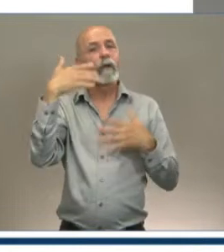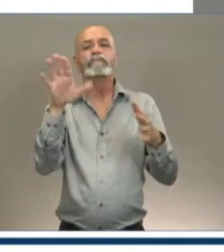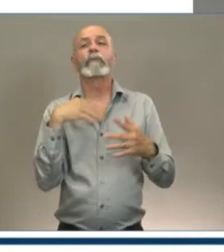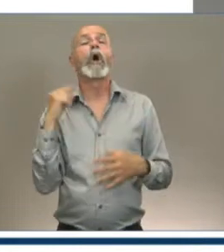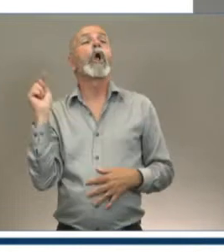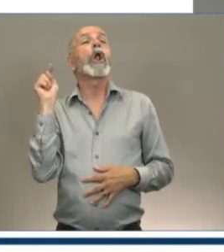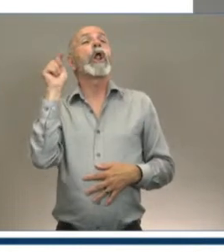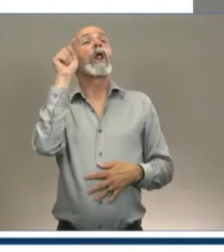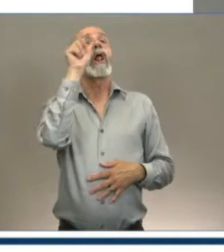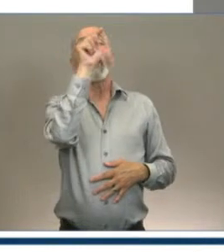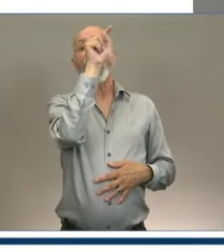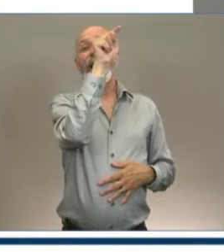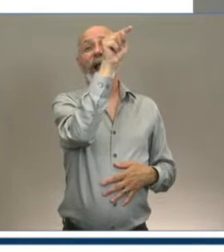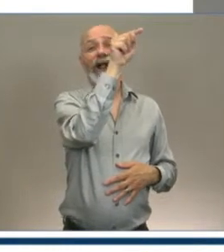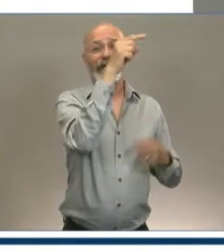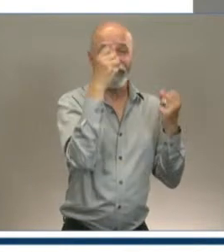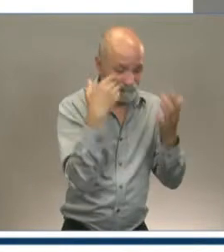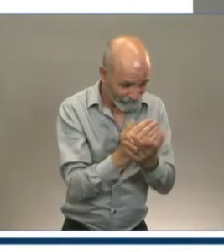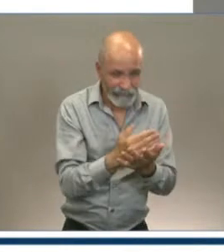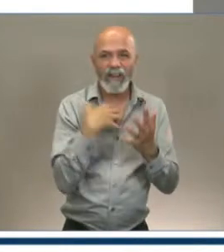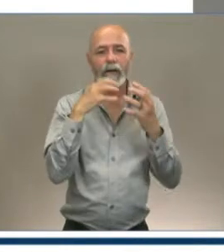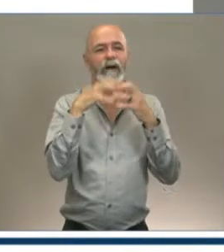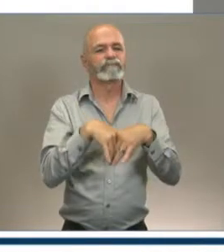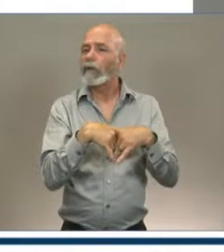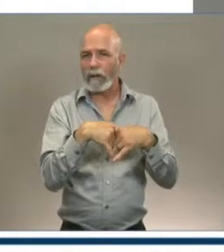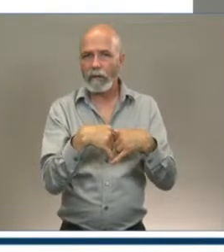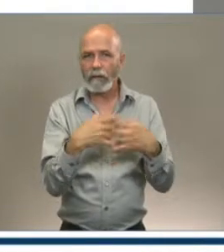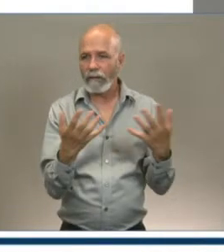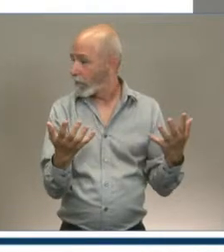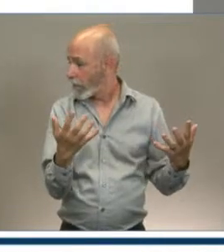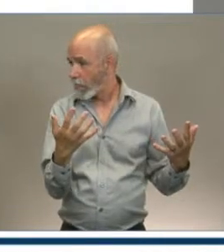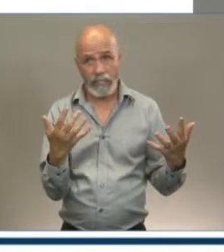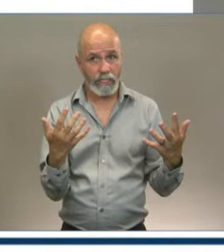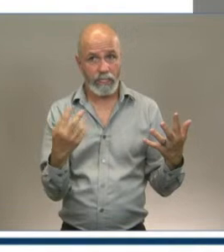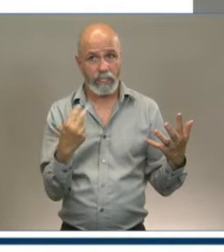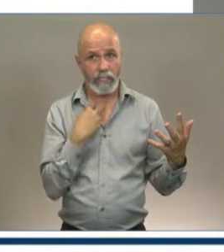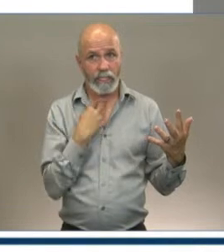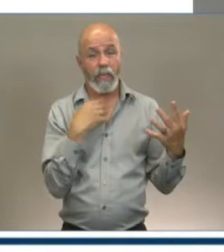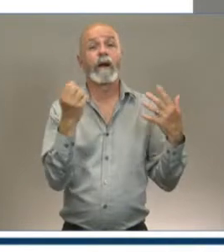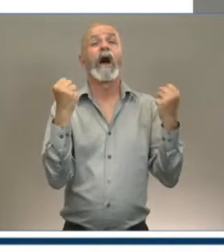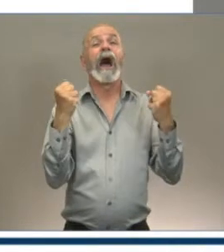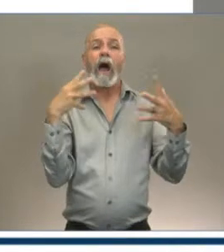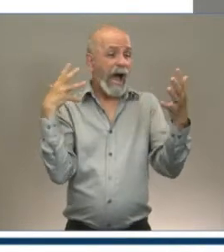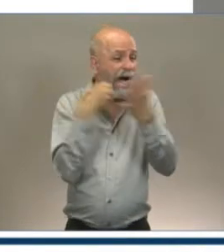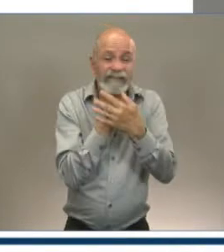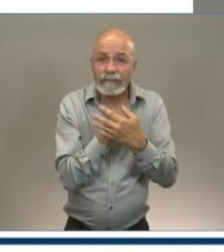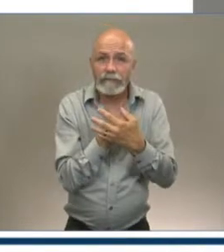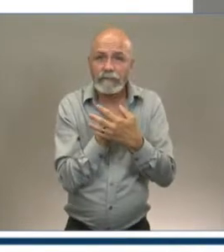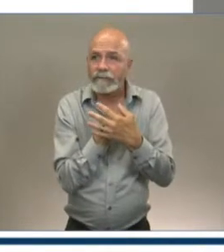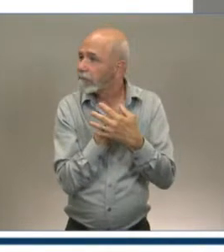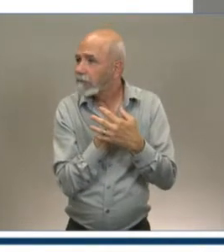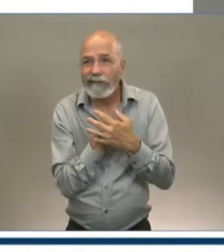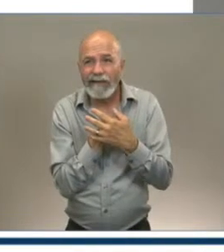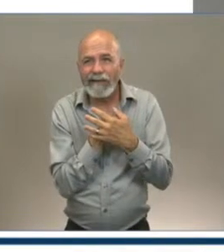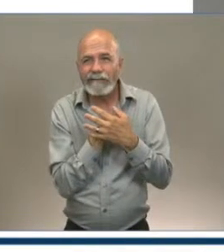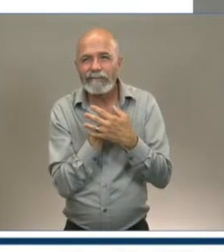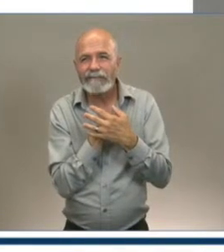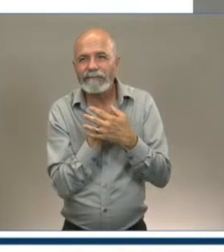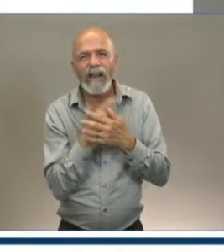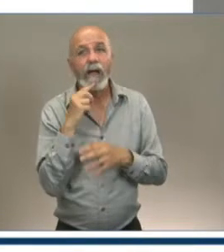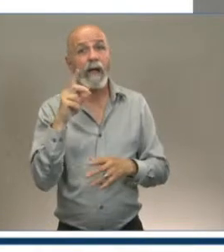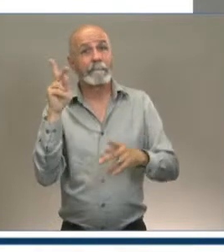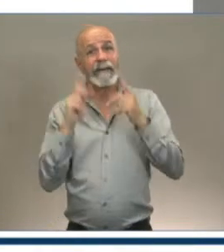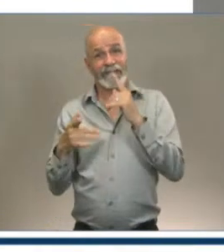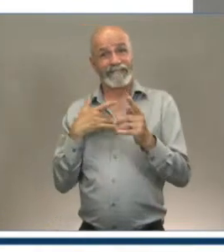your car breaks down? There's lots of things. I think people should recognize that if they actually have a cottage or a second place to go, they are